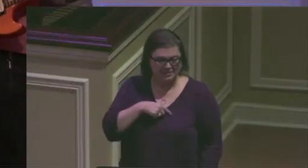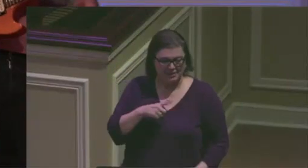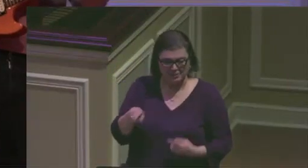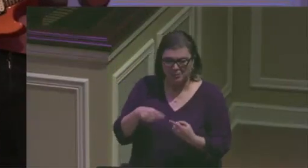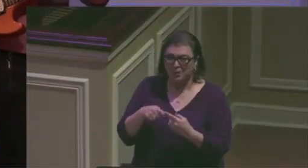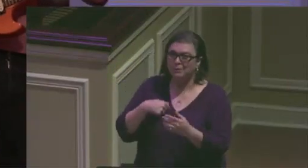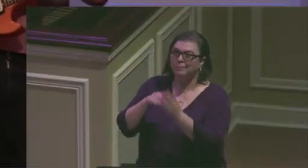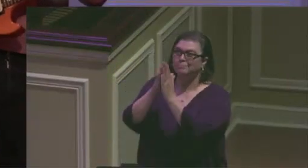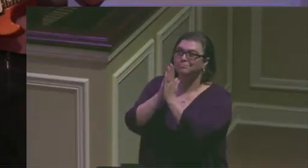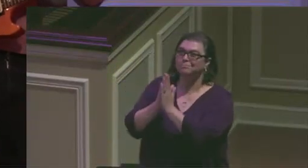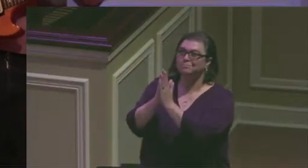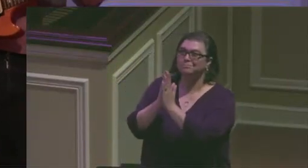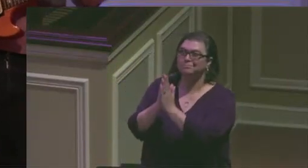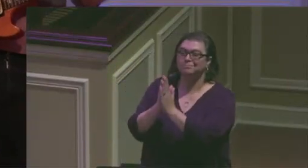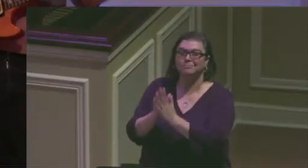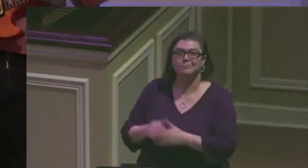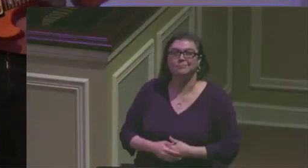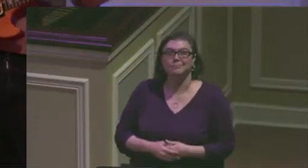call.